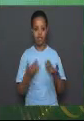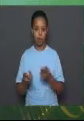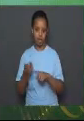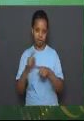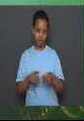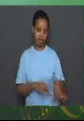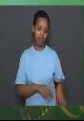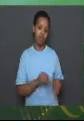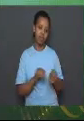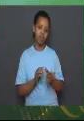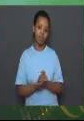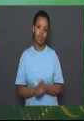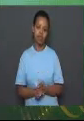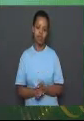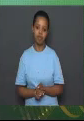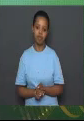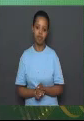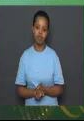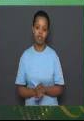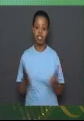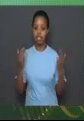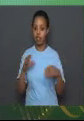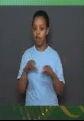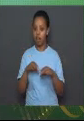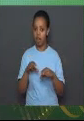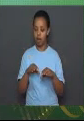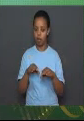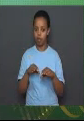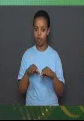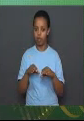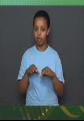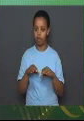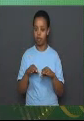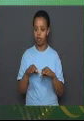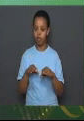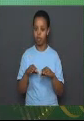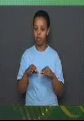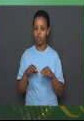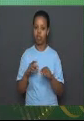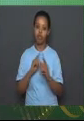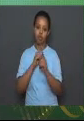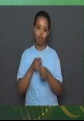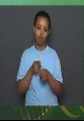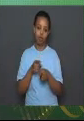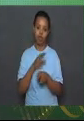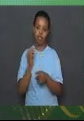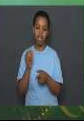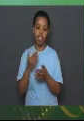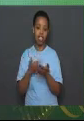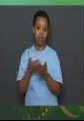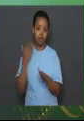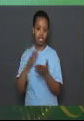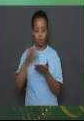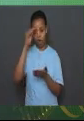Welcome back, students. I hope you were able to remember your studies